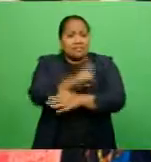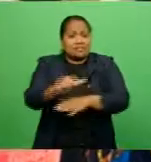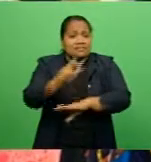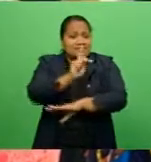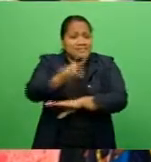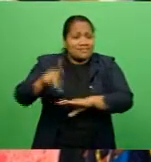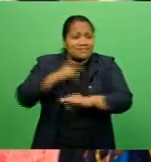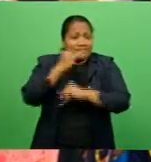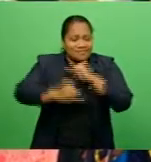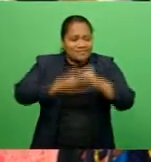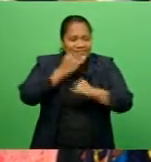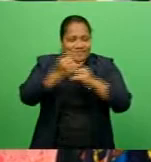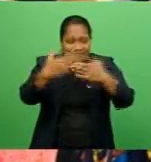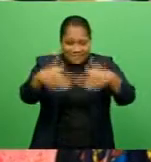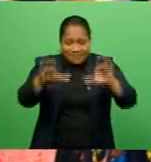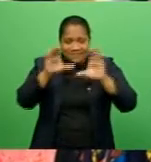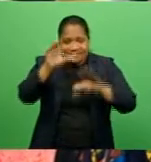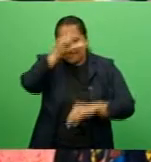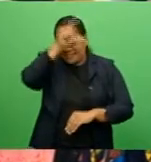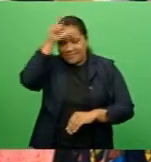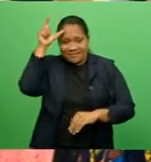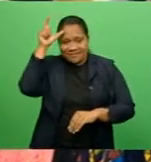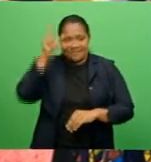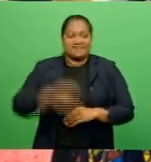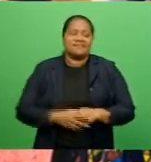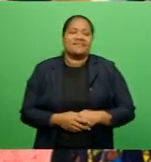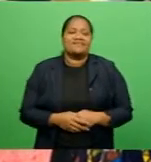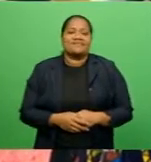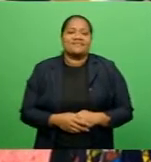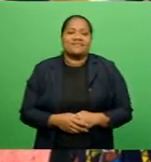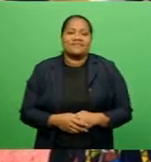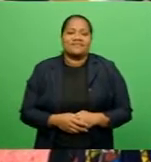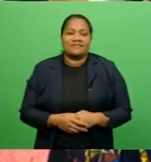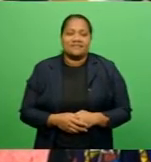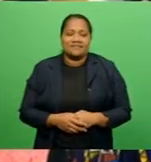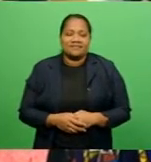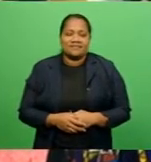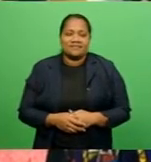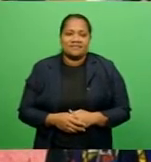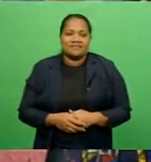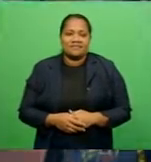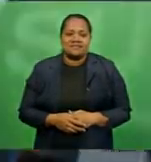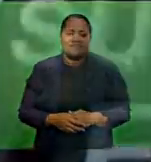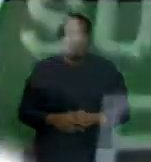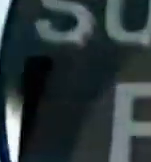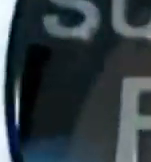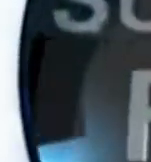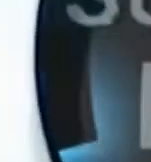International Council of Nurses. Josina Nunga, FBC News.